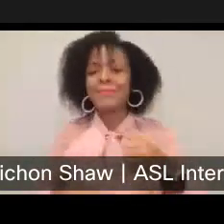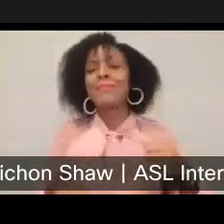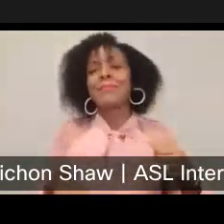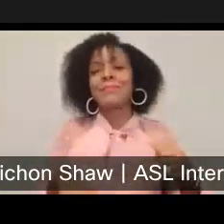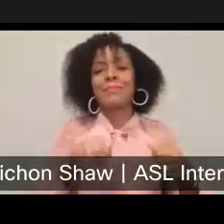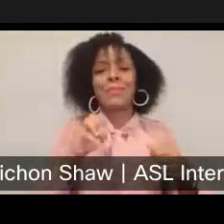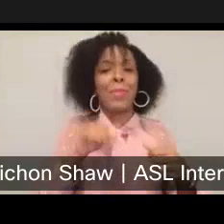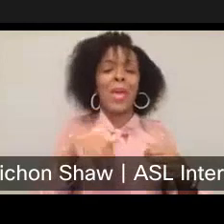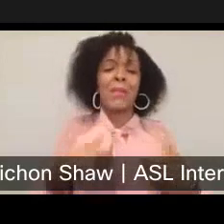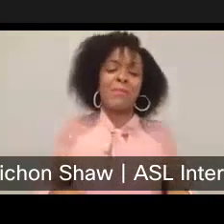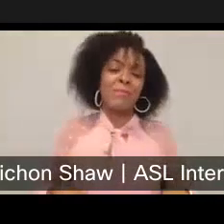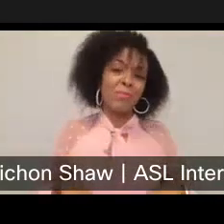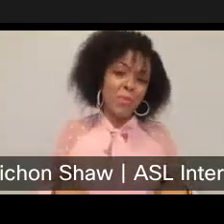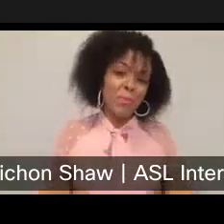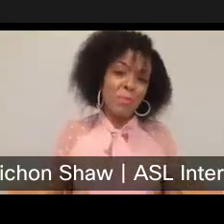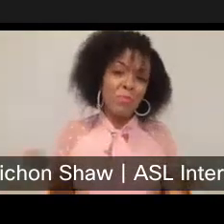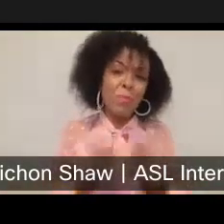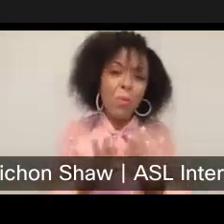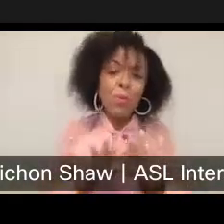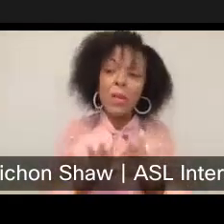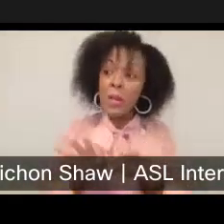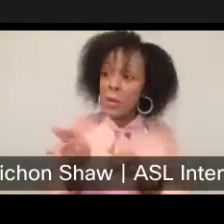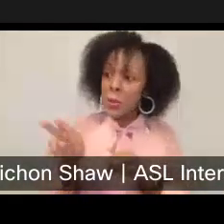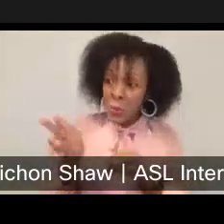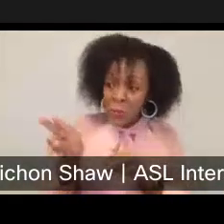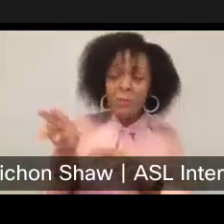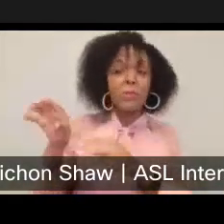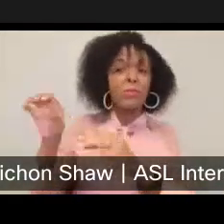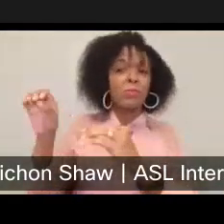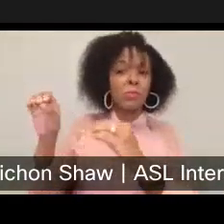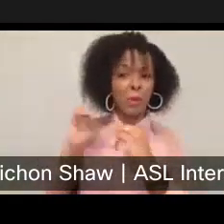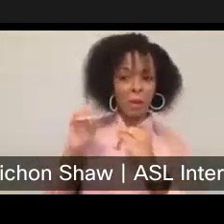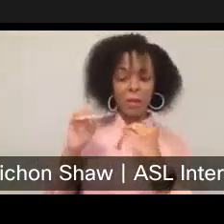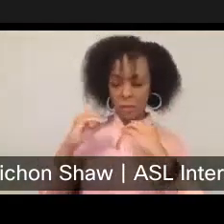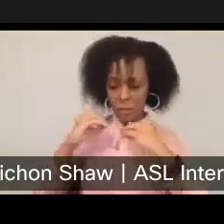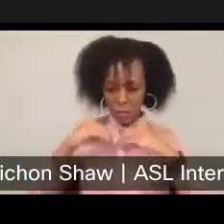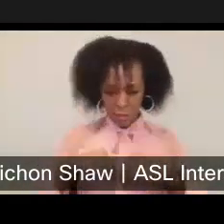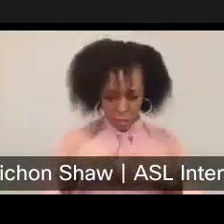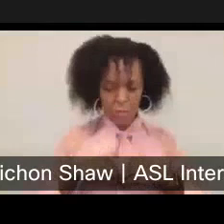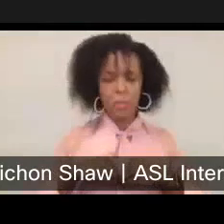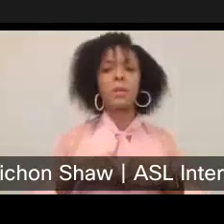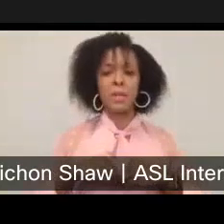as they taught, you know, to instill a sense of self-pride,